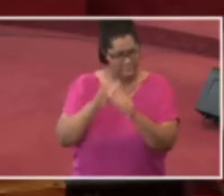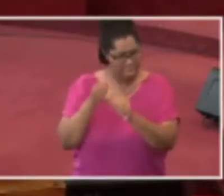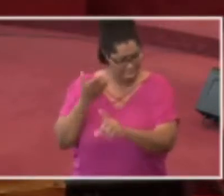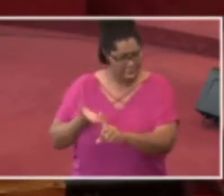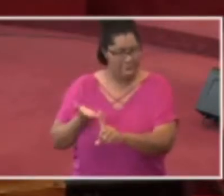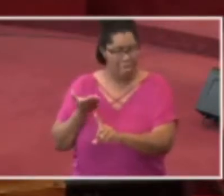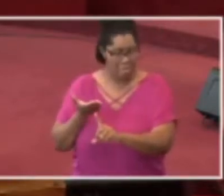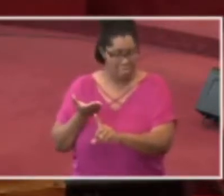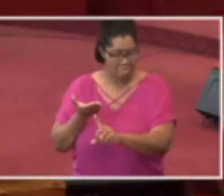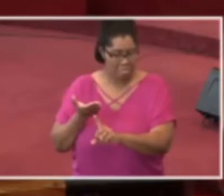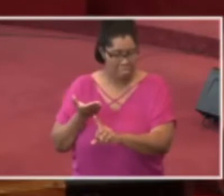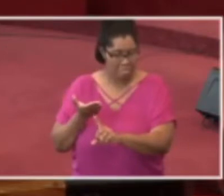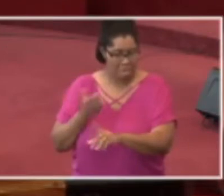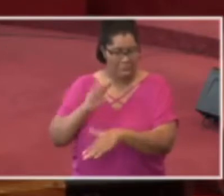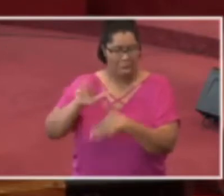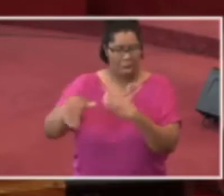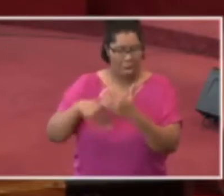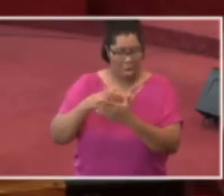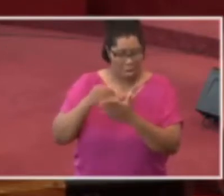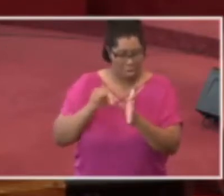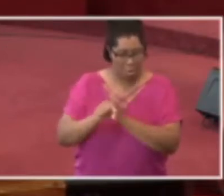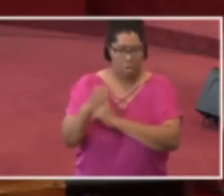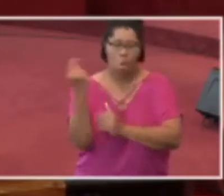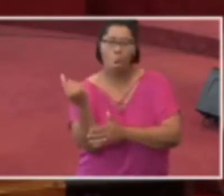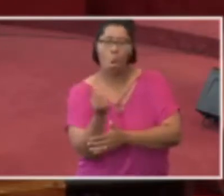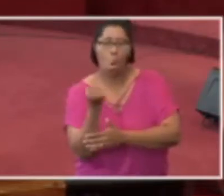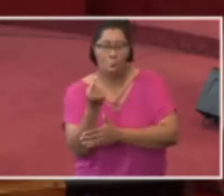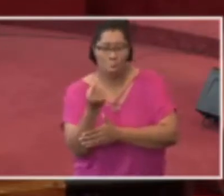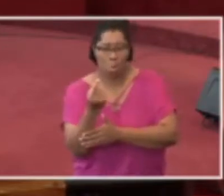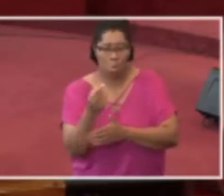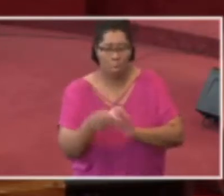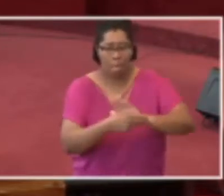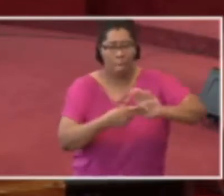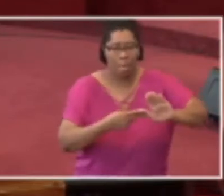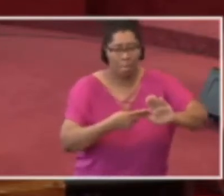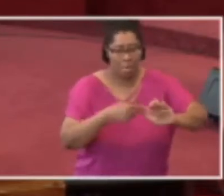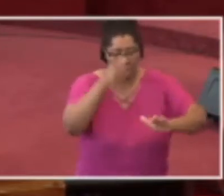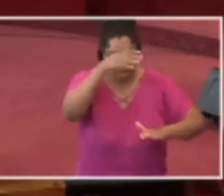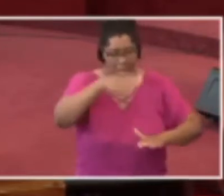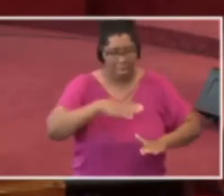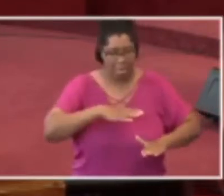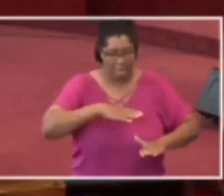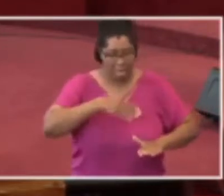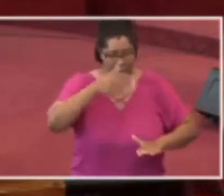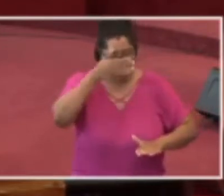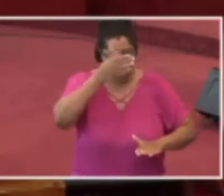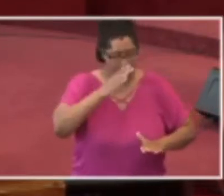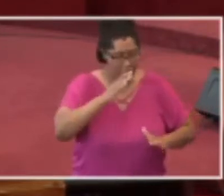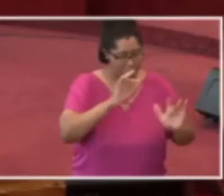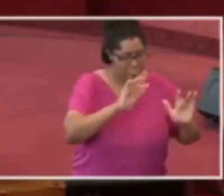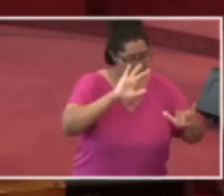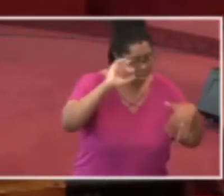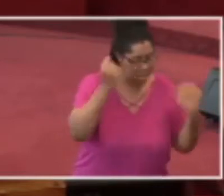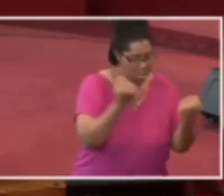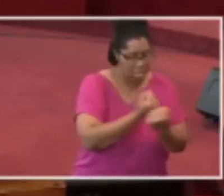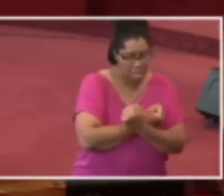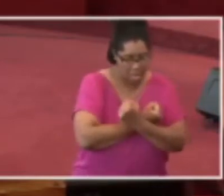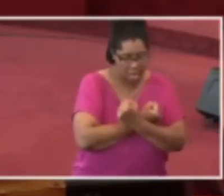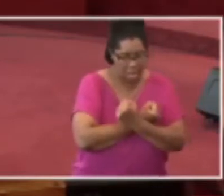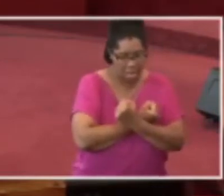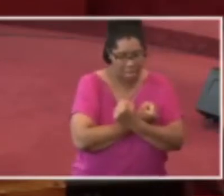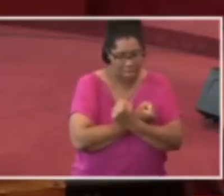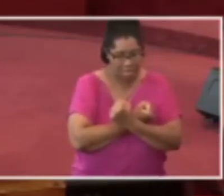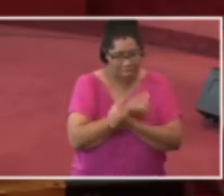only one in all of Scripture to be called a man after God's own heart, a man of passion